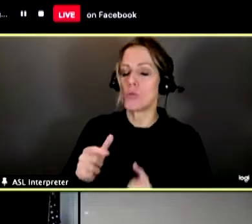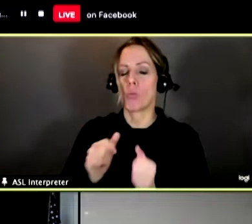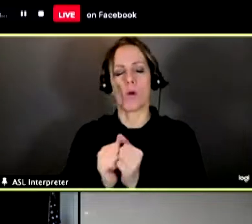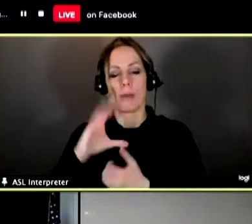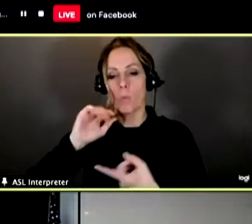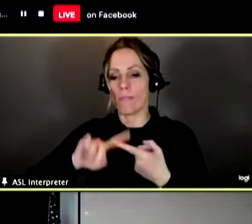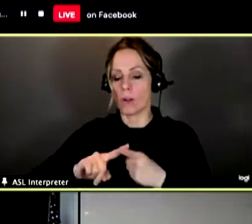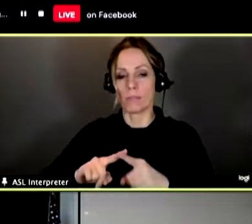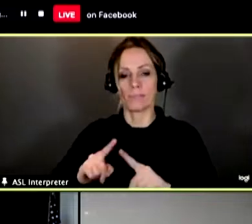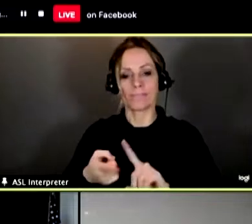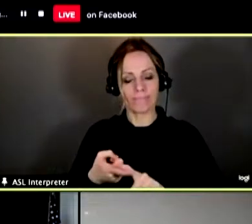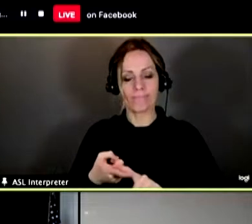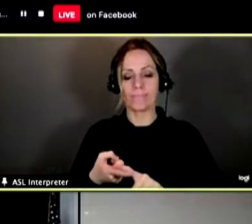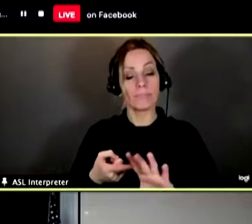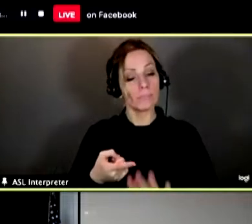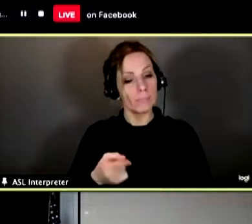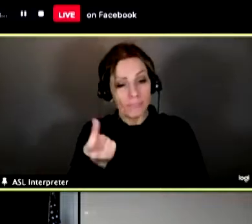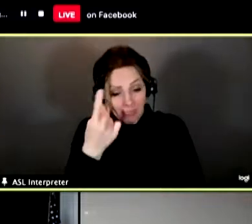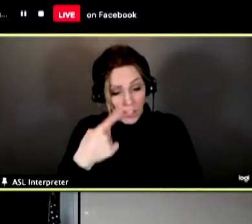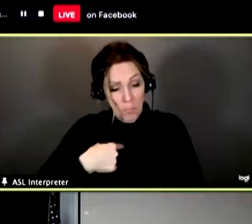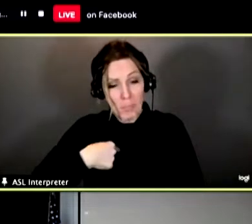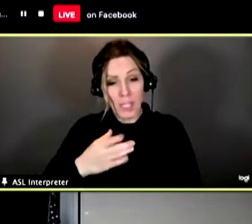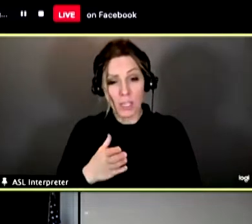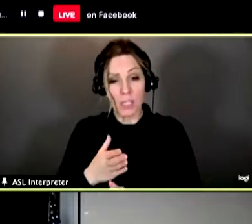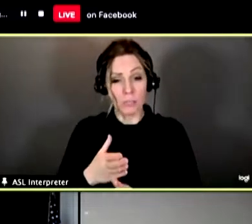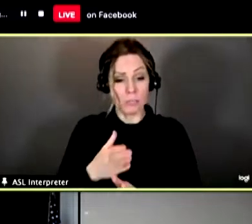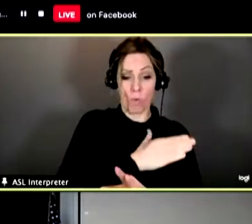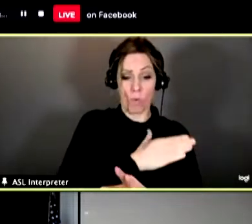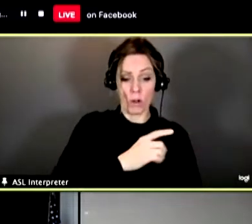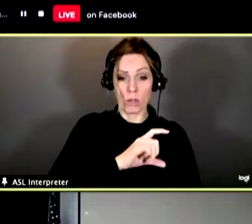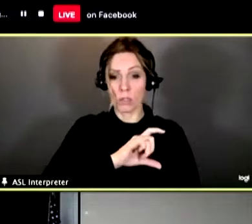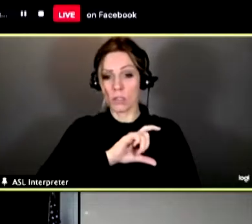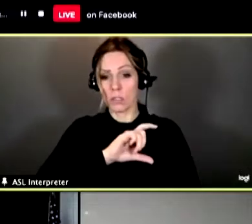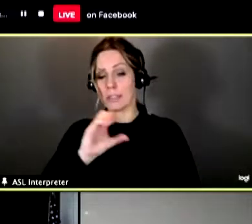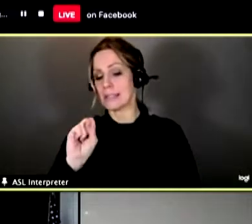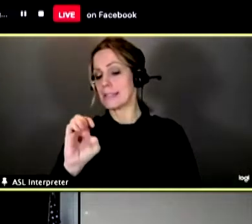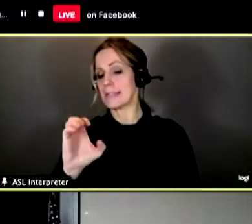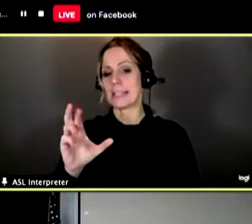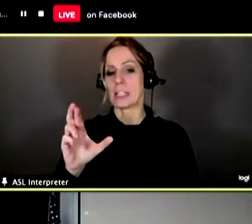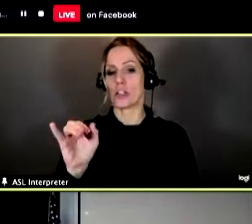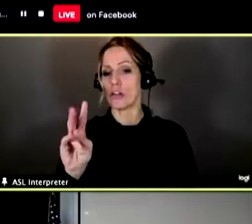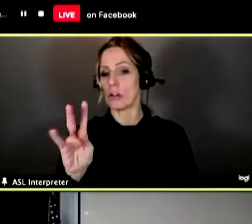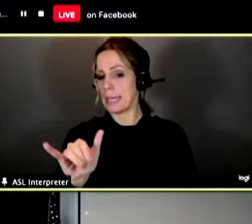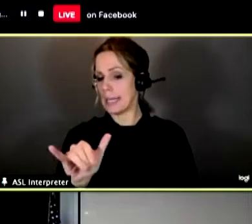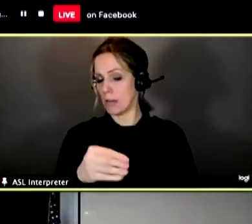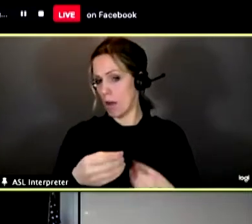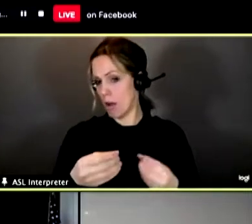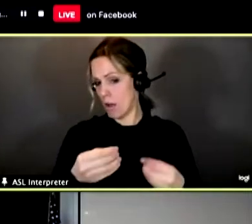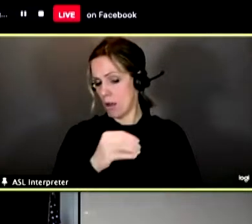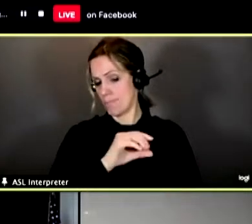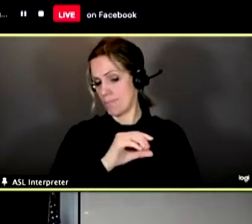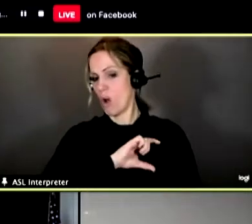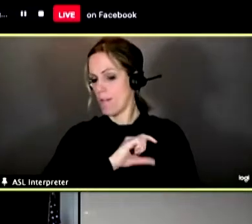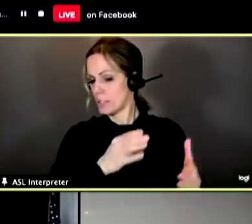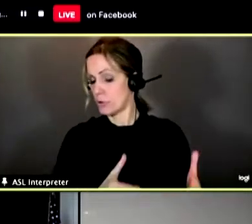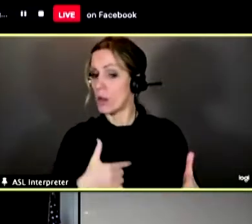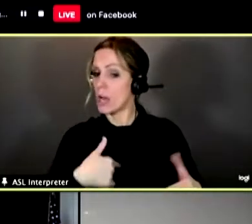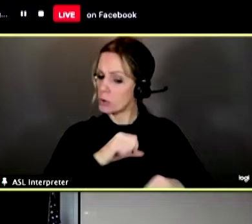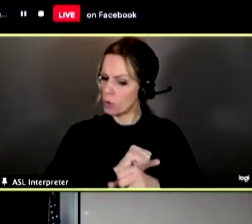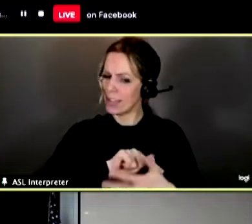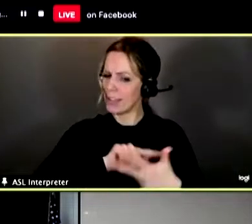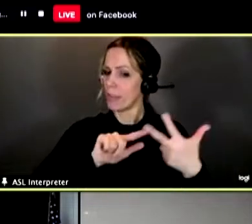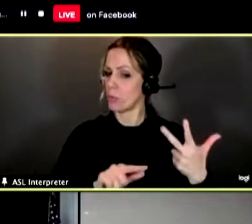officer at the time. I was working mm-hmm. three jobs, but I still went in there. And I was kind of upset because Provo police